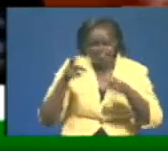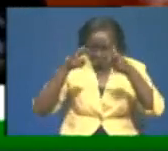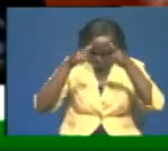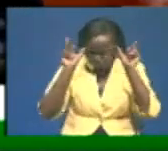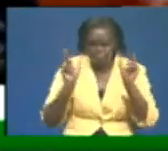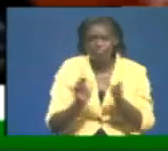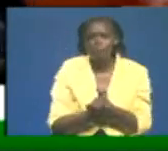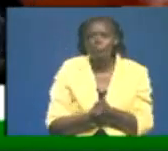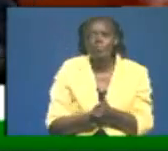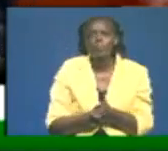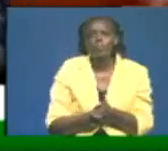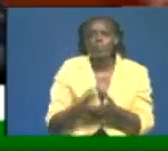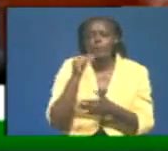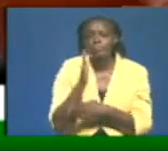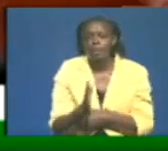Madam Speaker,